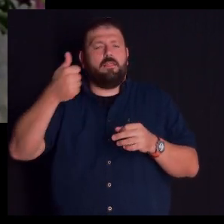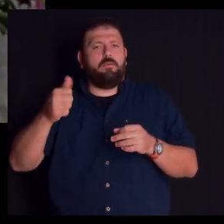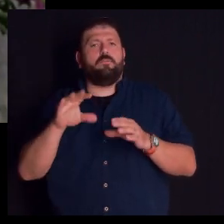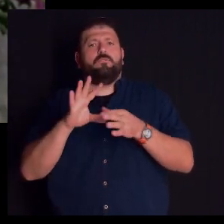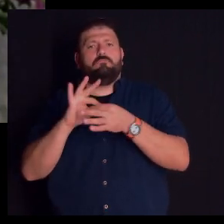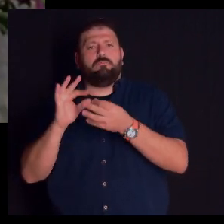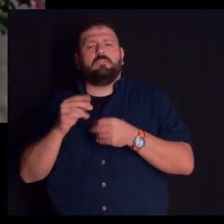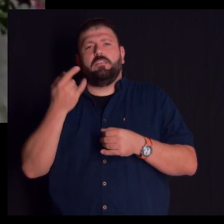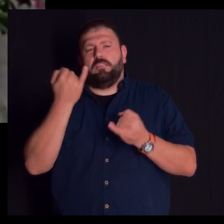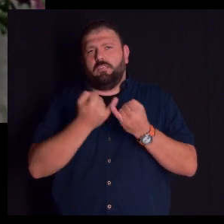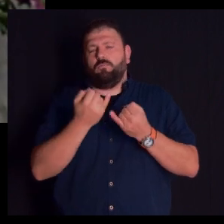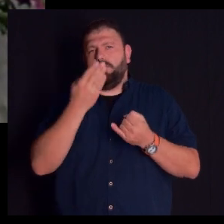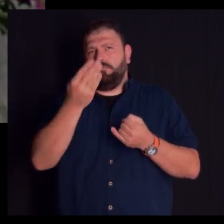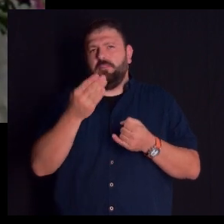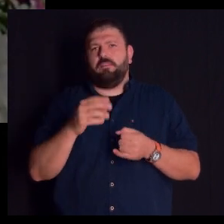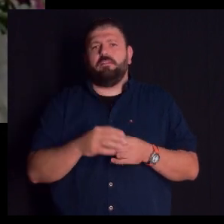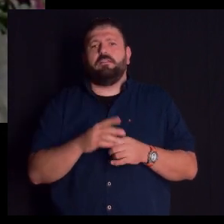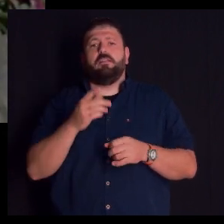mention,